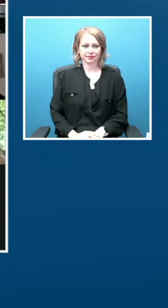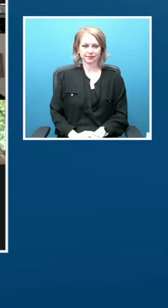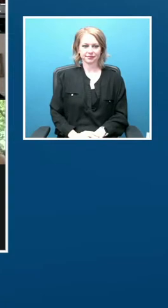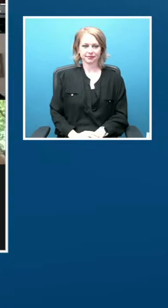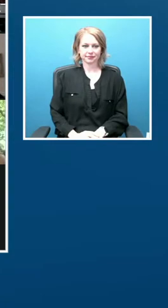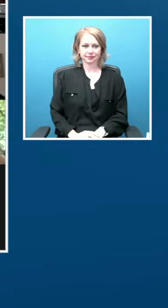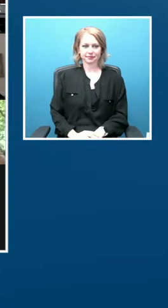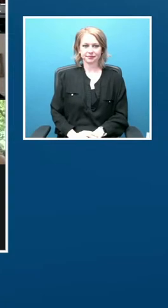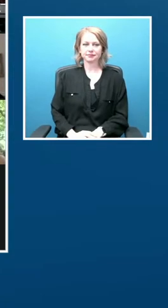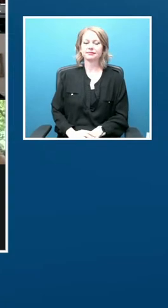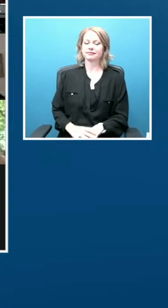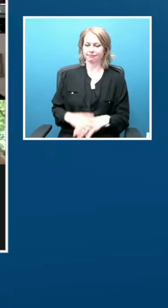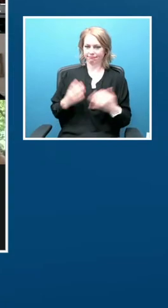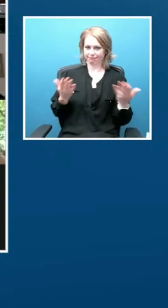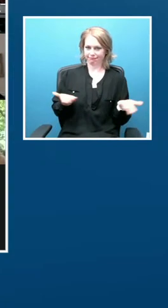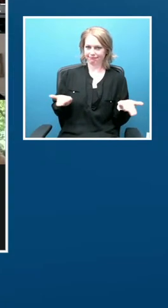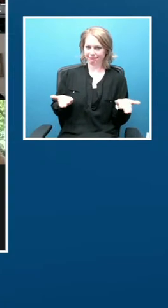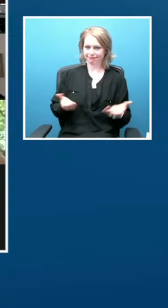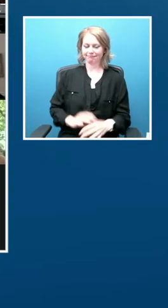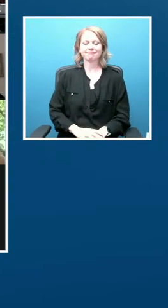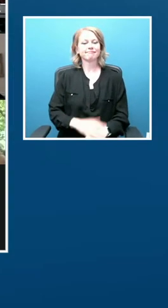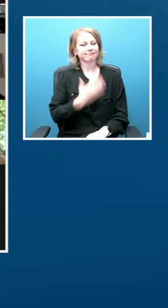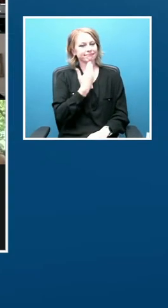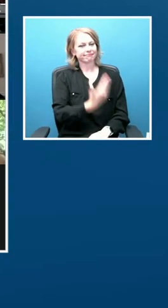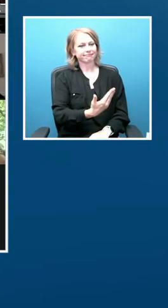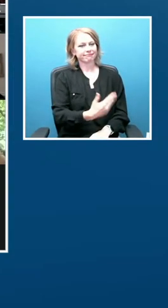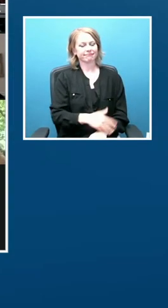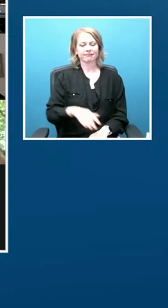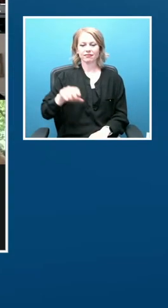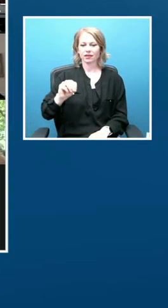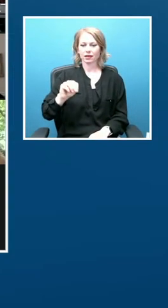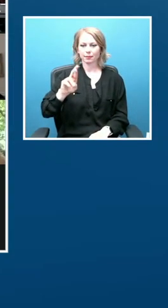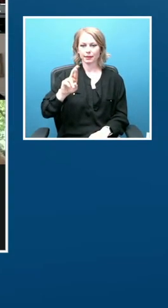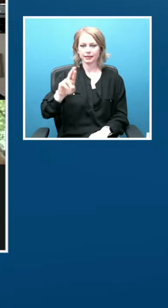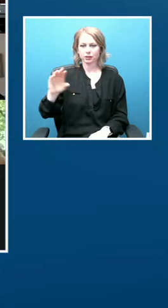Present. Thank you. Mr. Ortiz?